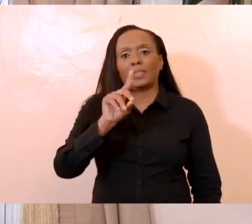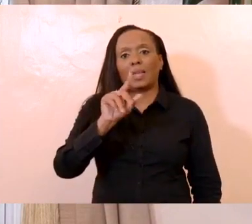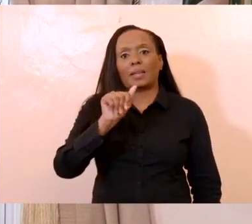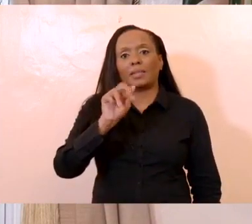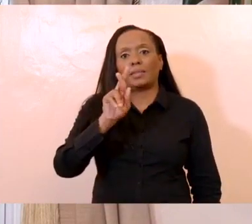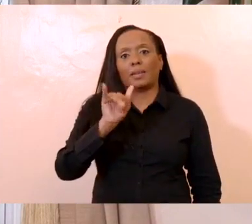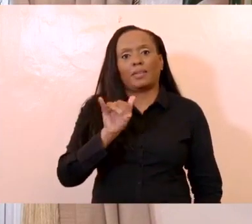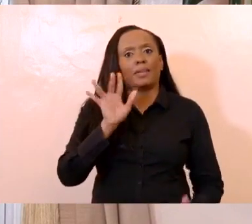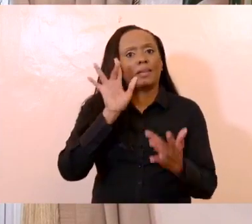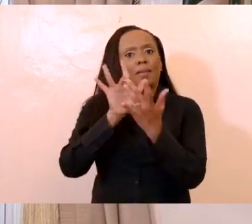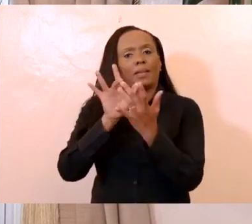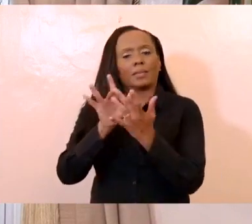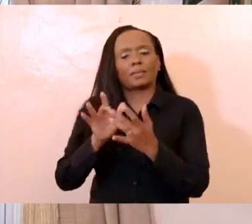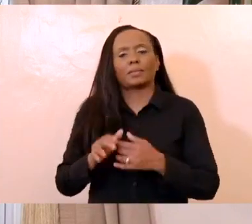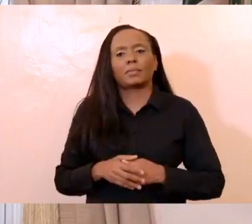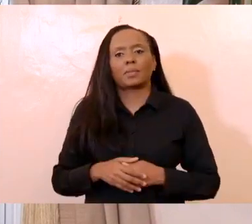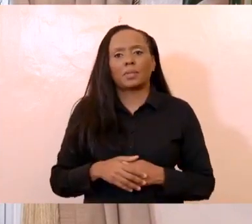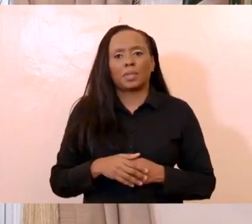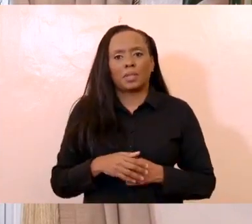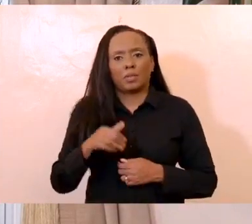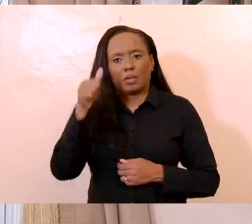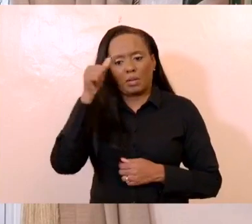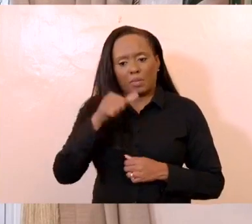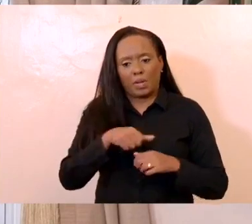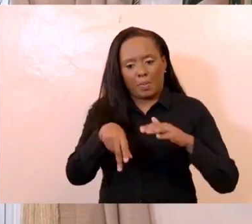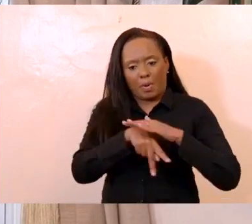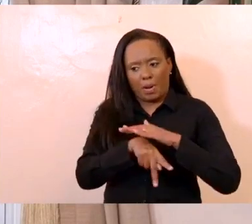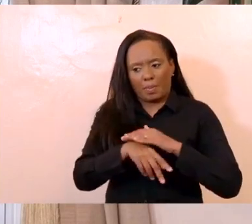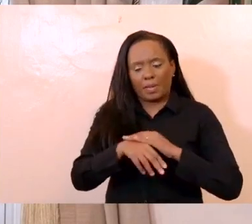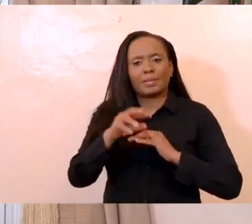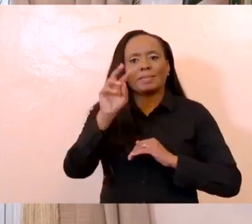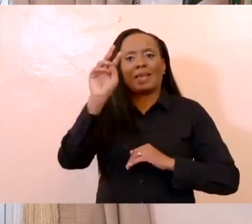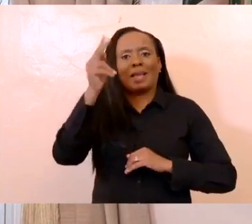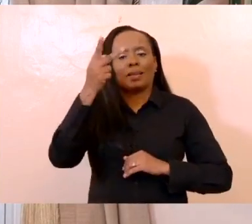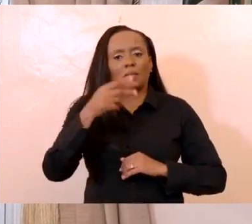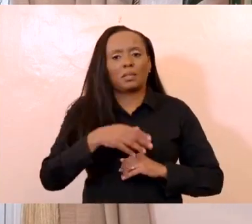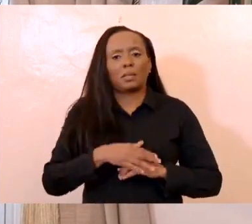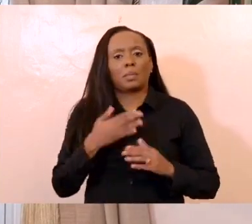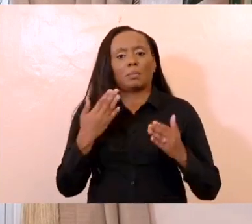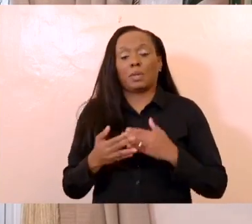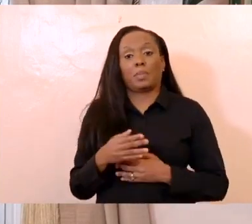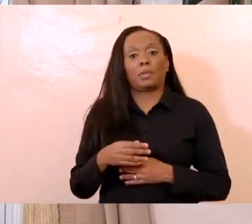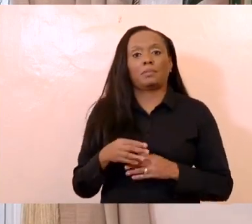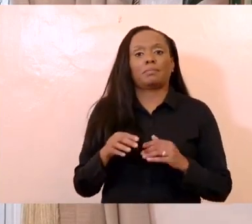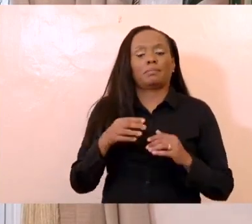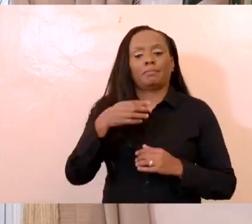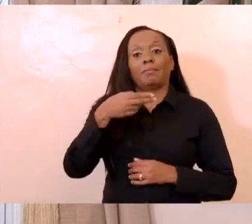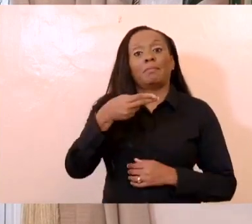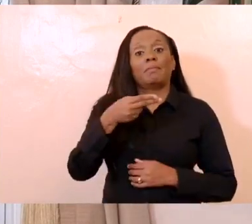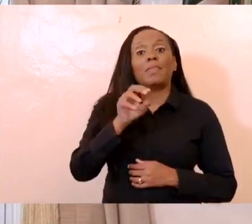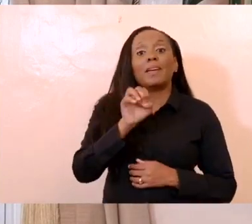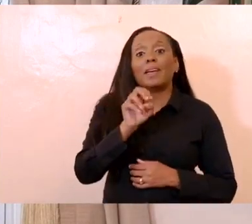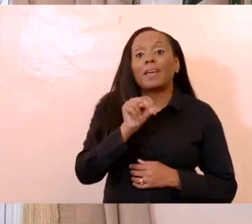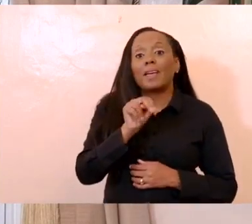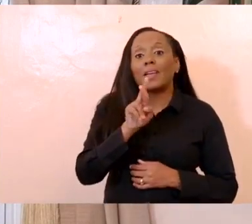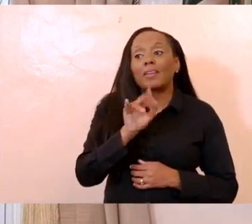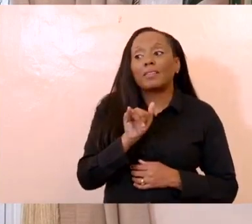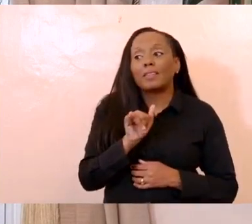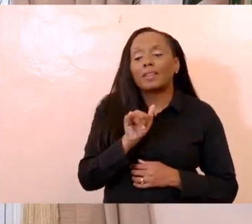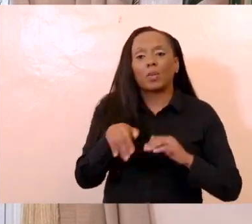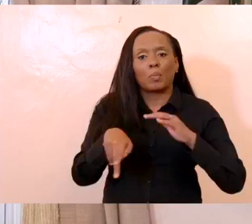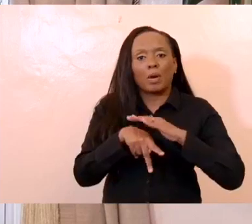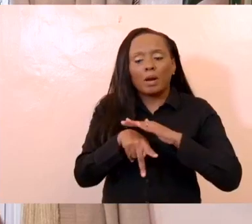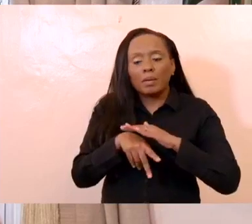who are contacts of the primary contacts. So maybe Henry was a primary contact because he was working